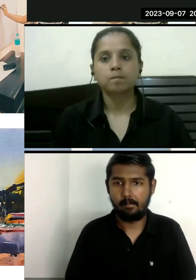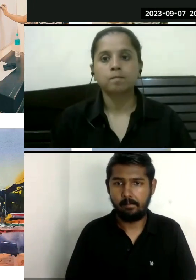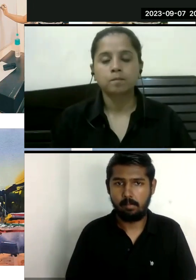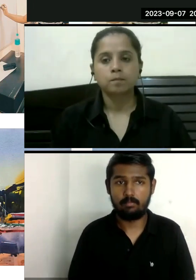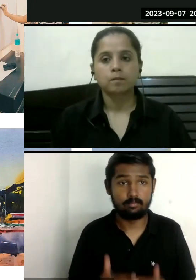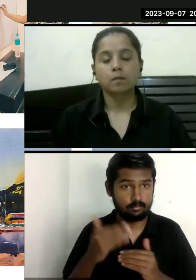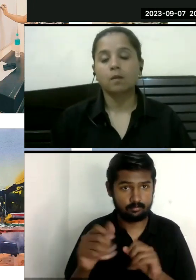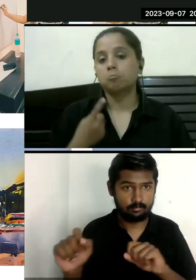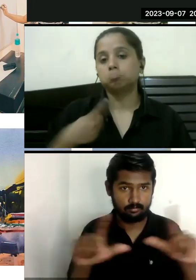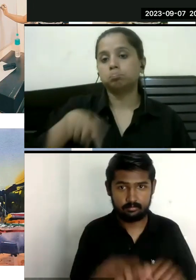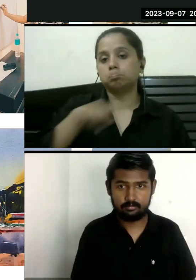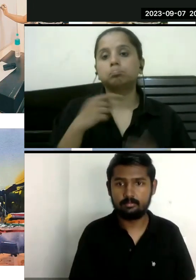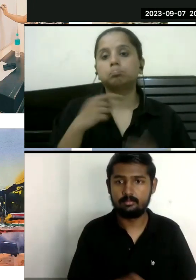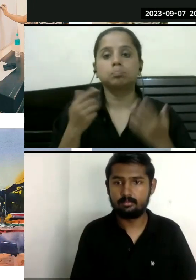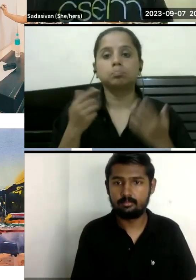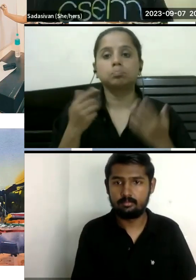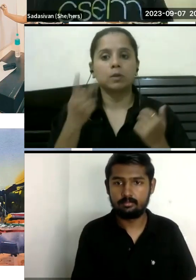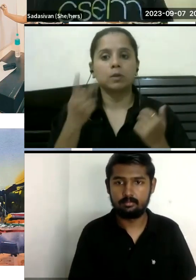a few photographs here on